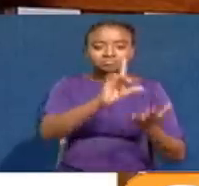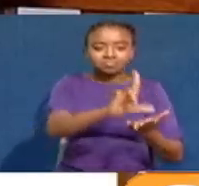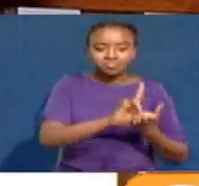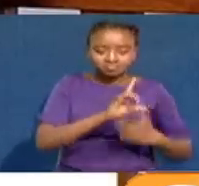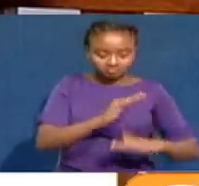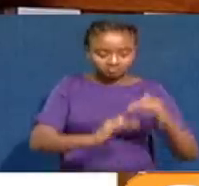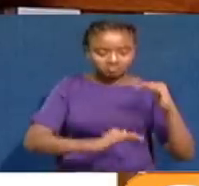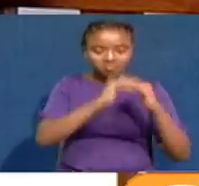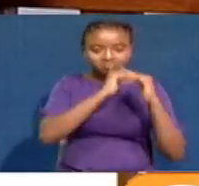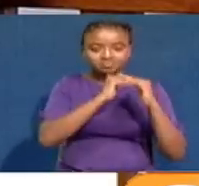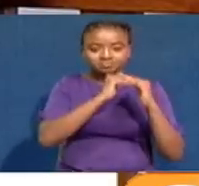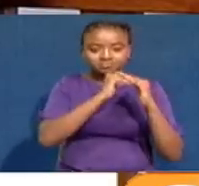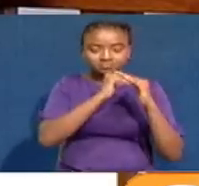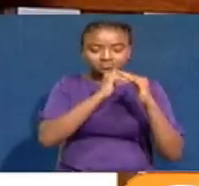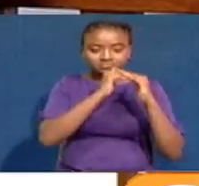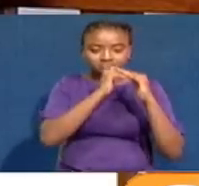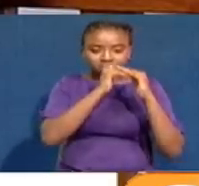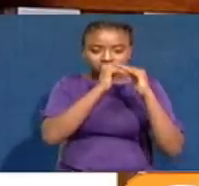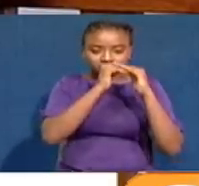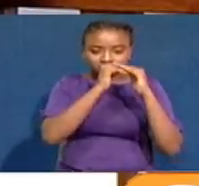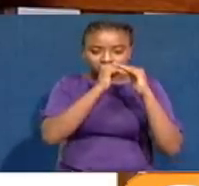national parliament,